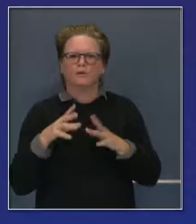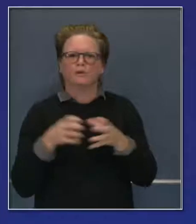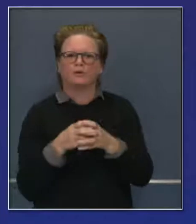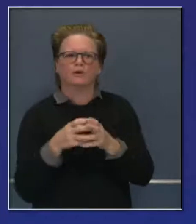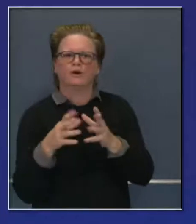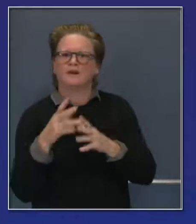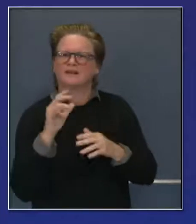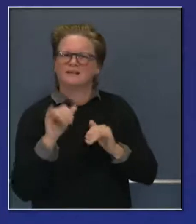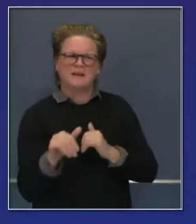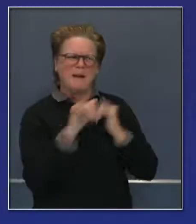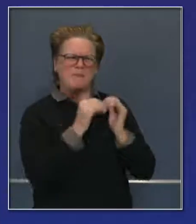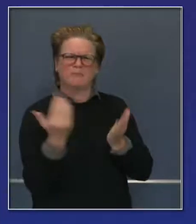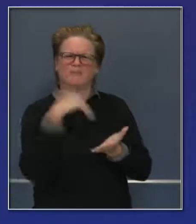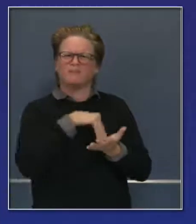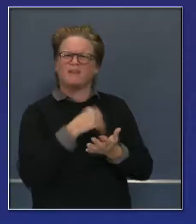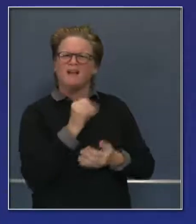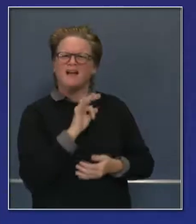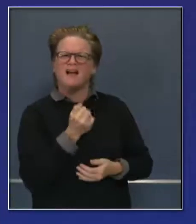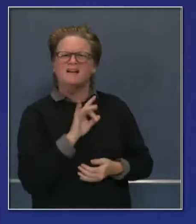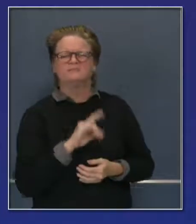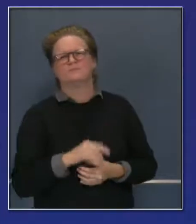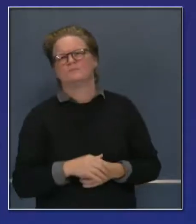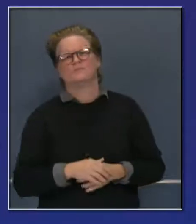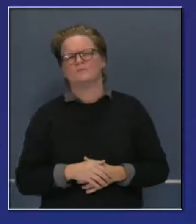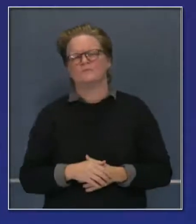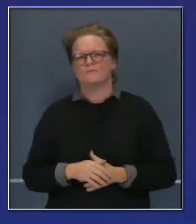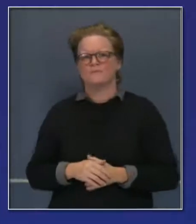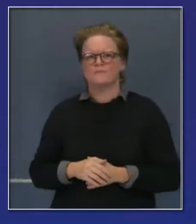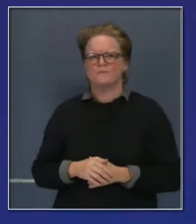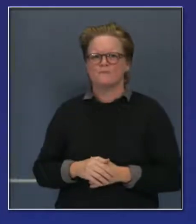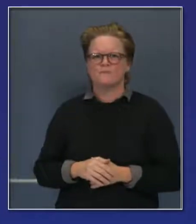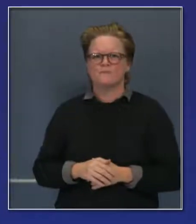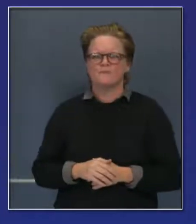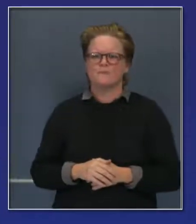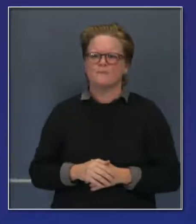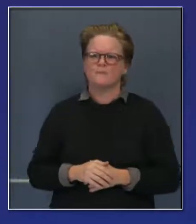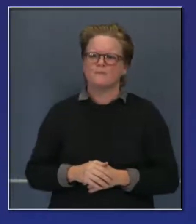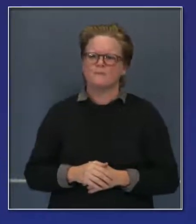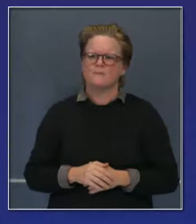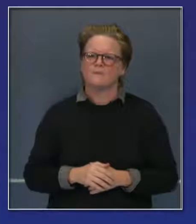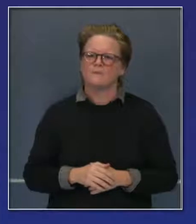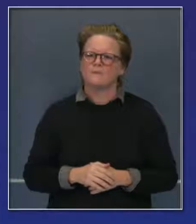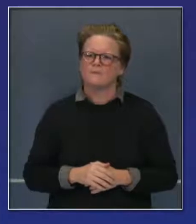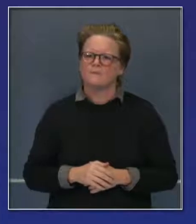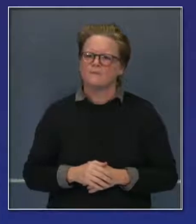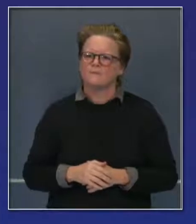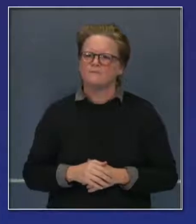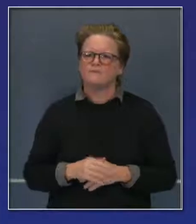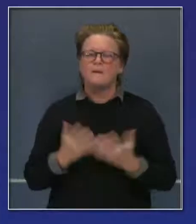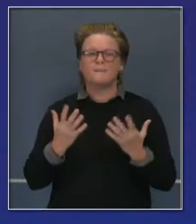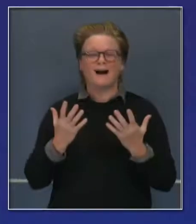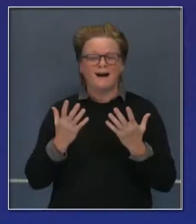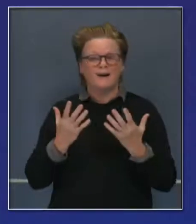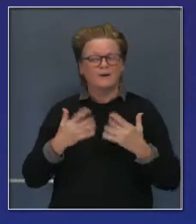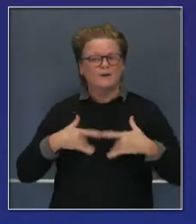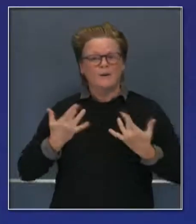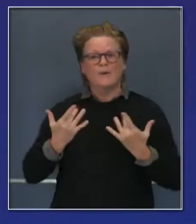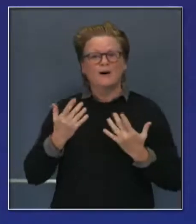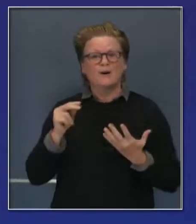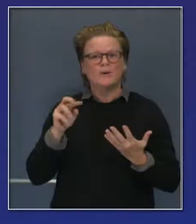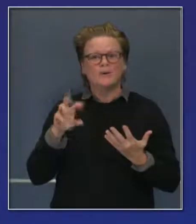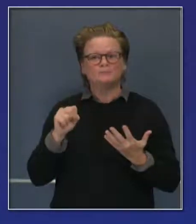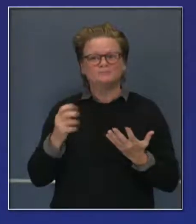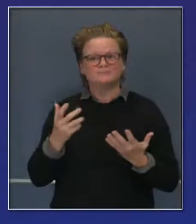it rhymes. And so in this case, the one better news announcement is the vaccine that wasn't necessarily